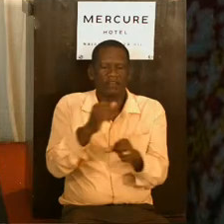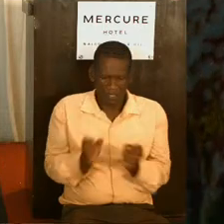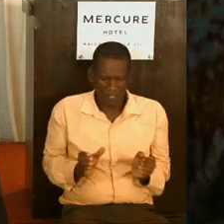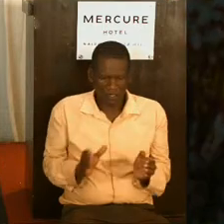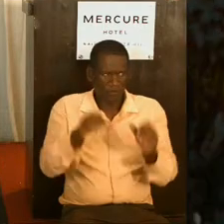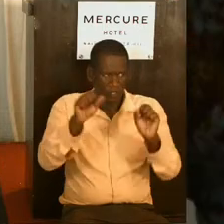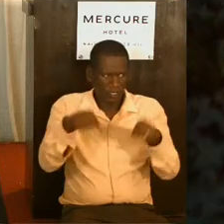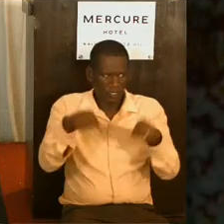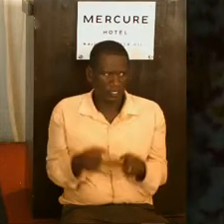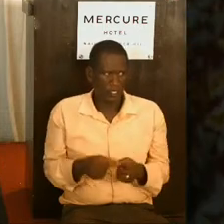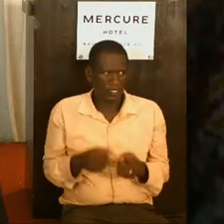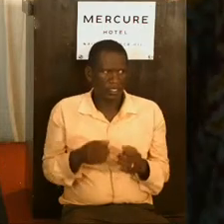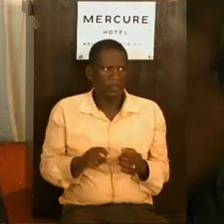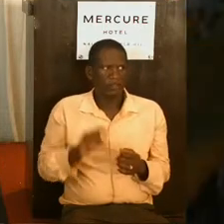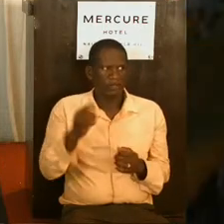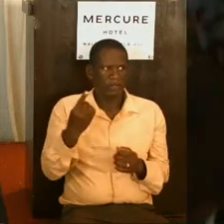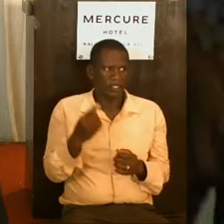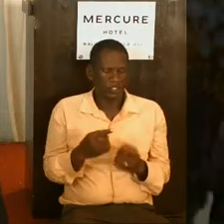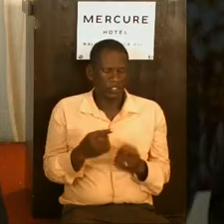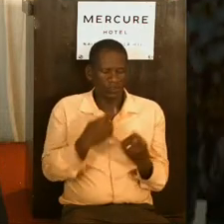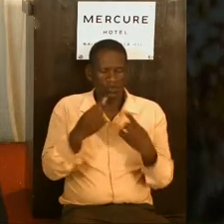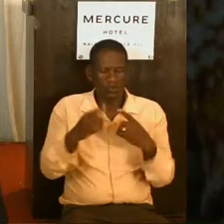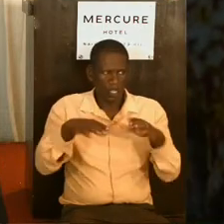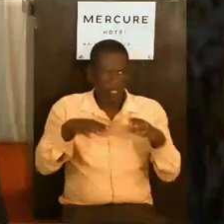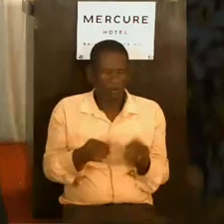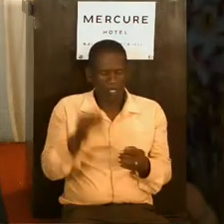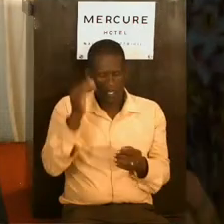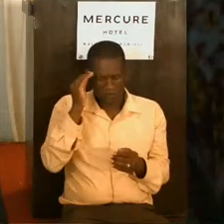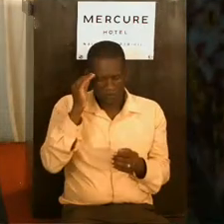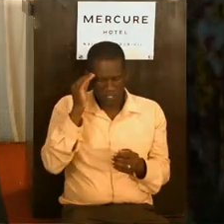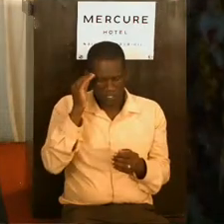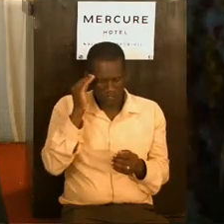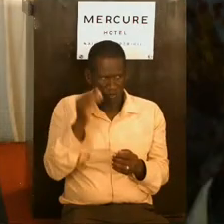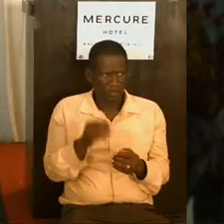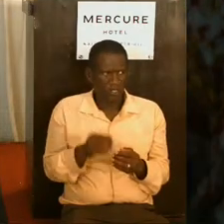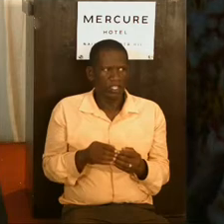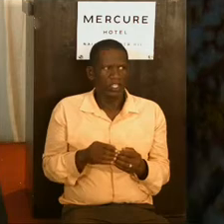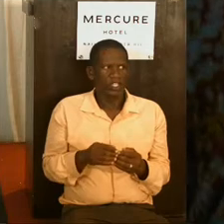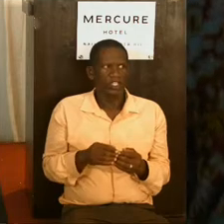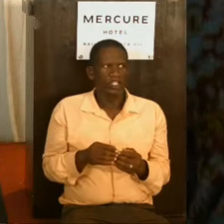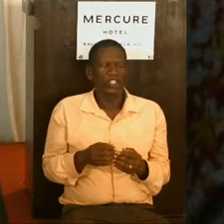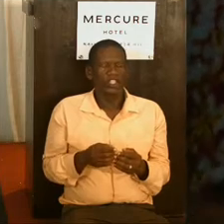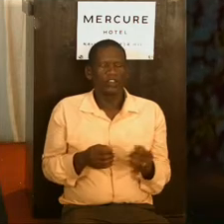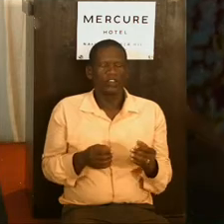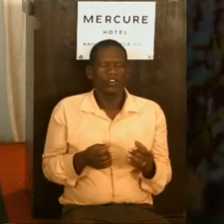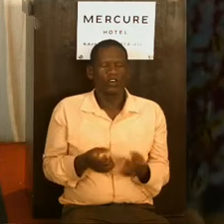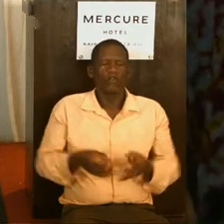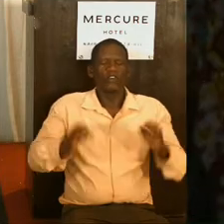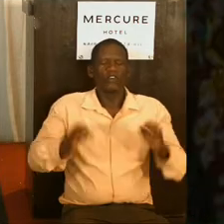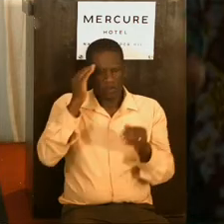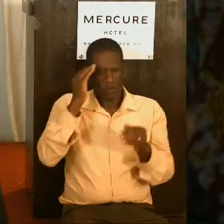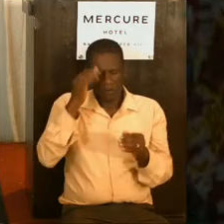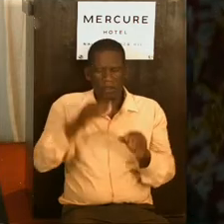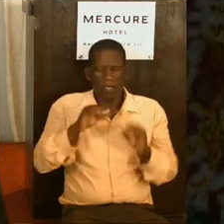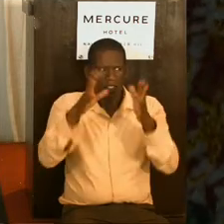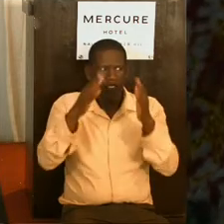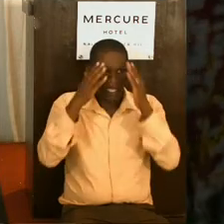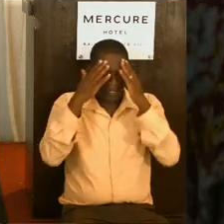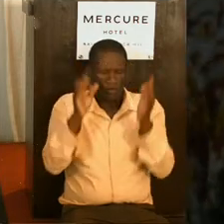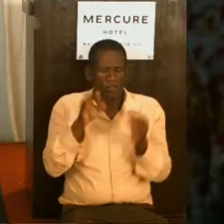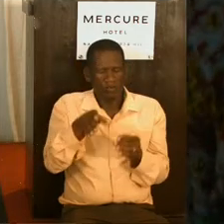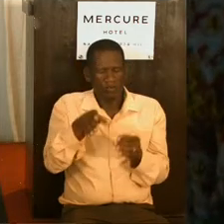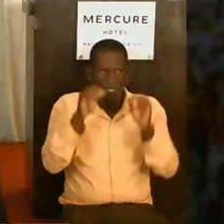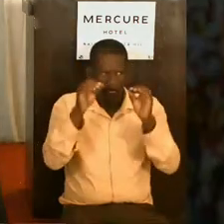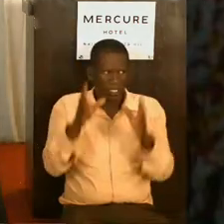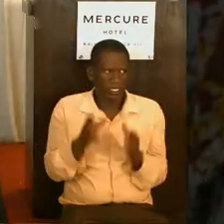force uh pause uh you talked about education the former education I'm a teacher I don't know if you are one